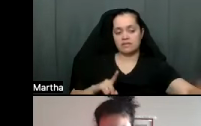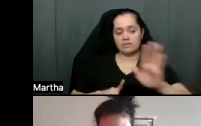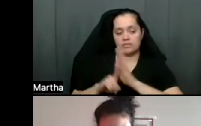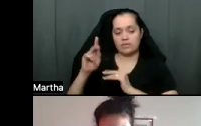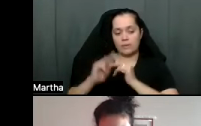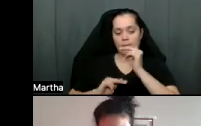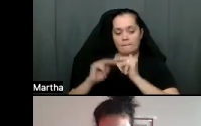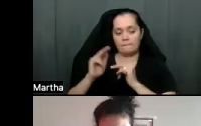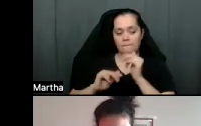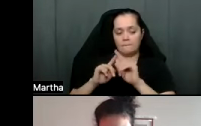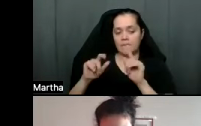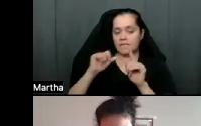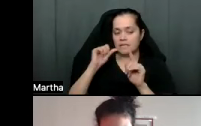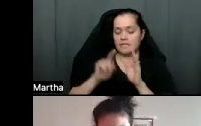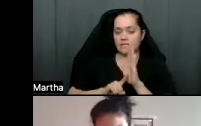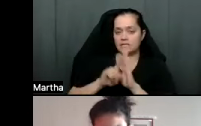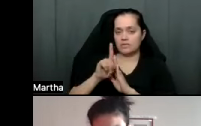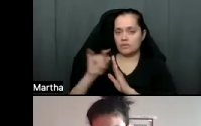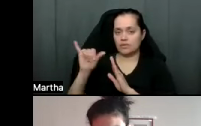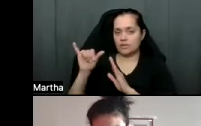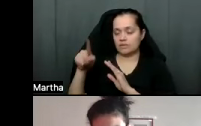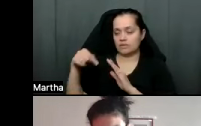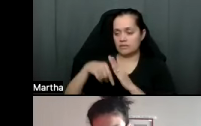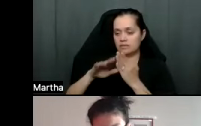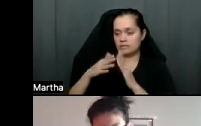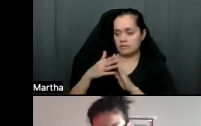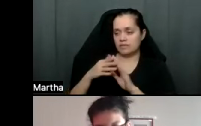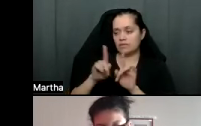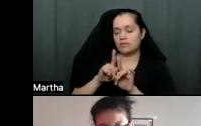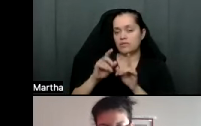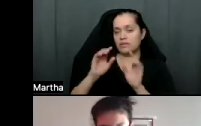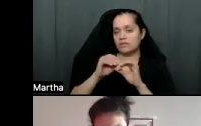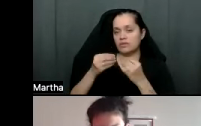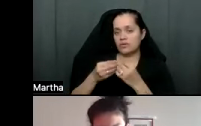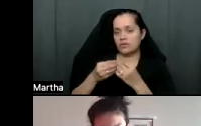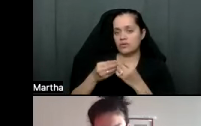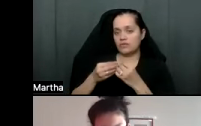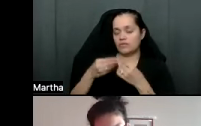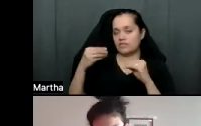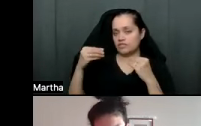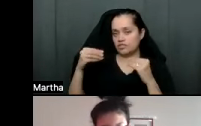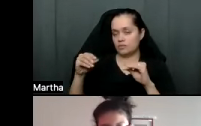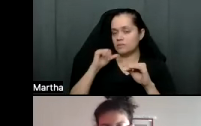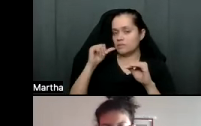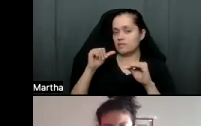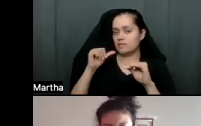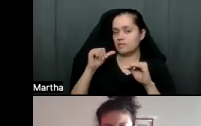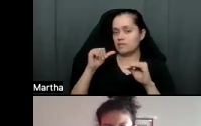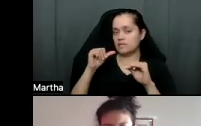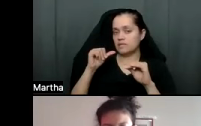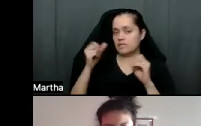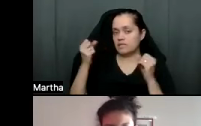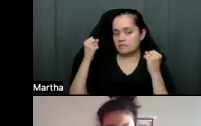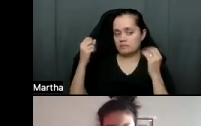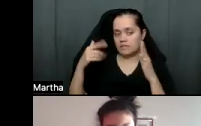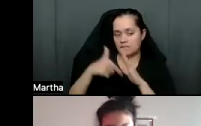buildings, but not as tall as downtown. It has offices and shops, but not as many as downtown.